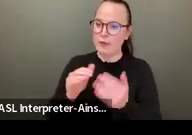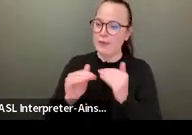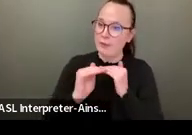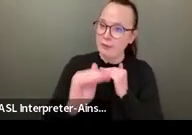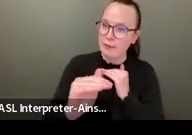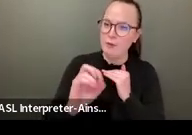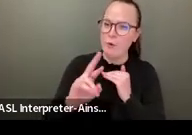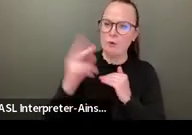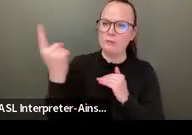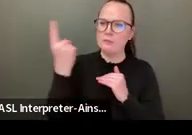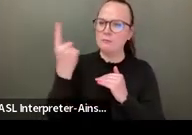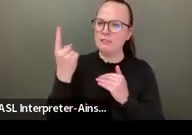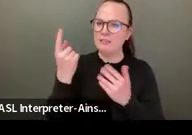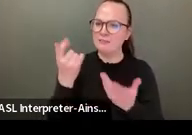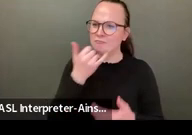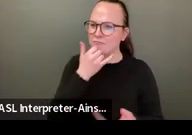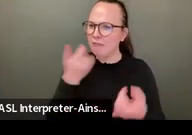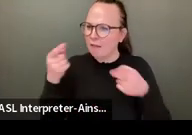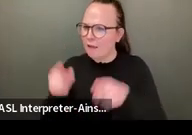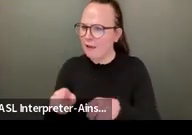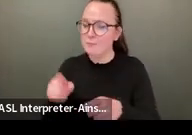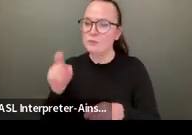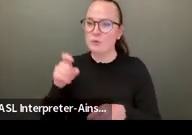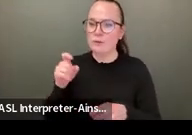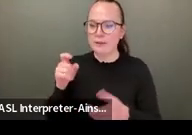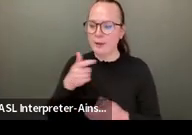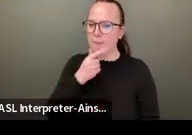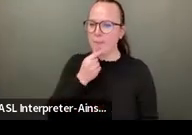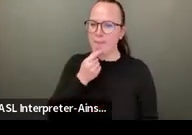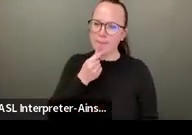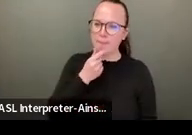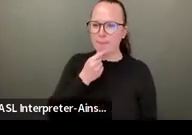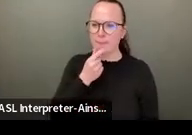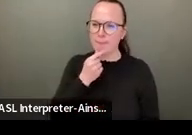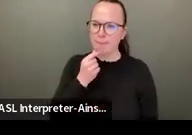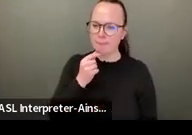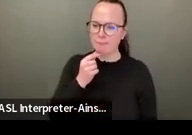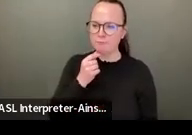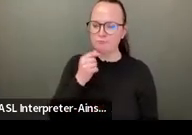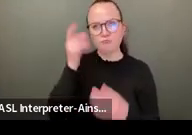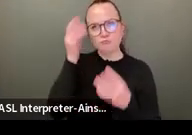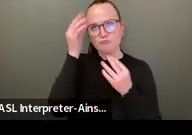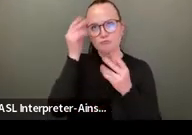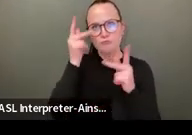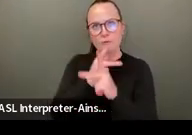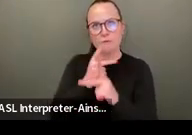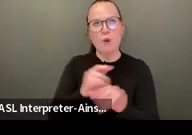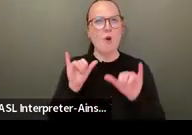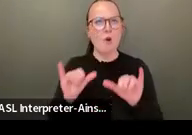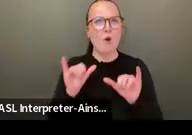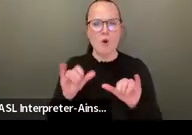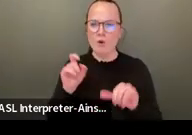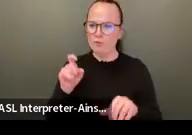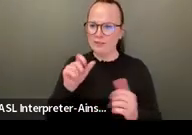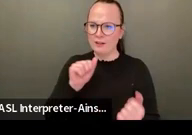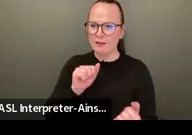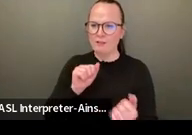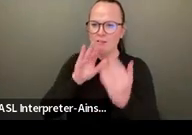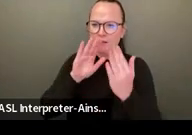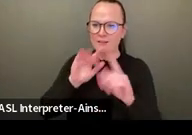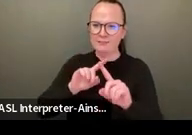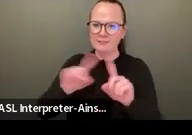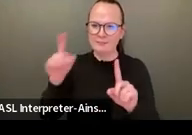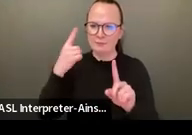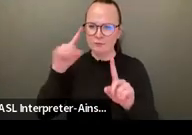happening. So you need to do a little detective work and maybe figure out, oh, I need to change how I'm teaching this. And maybe they'll